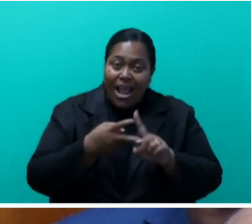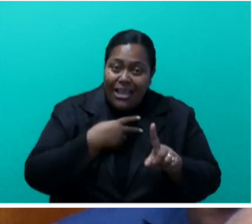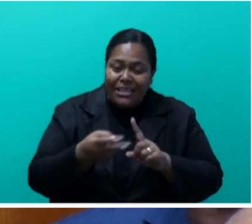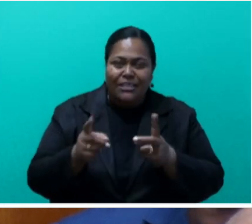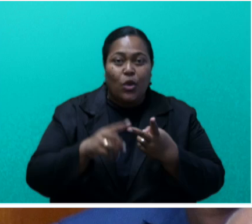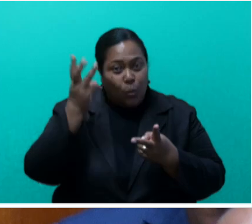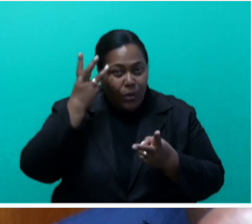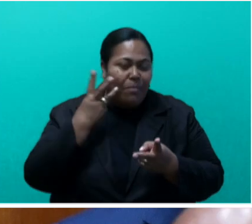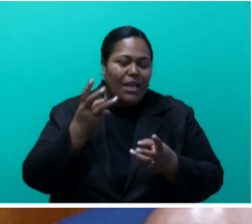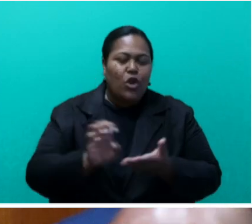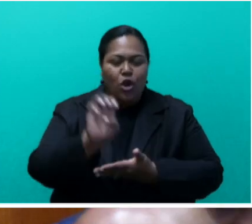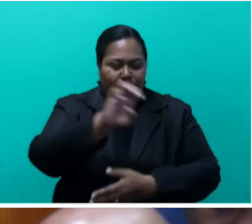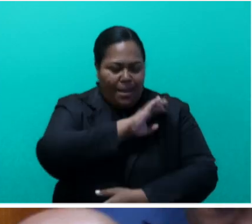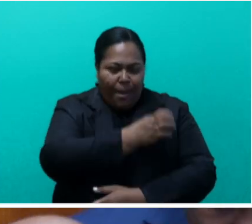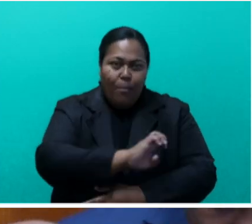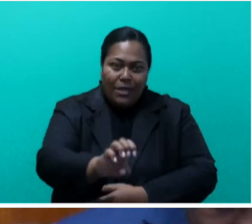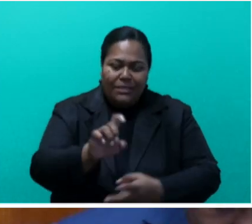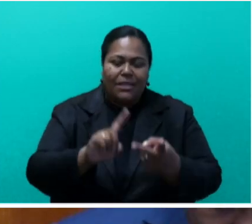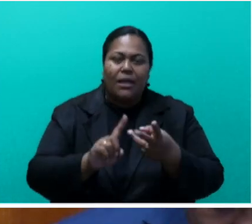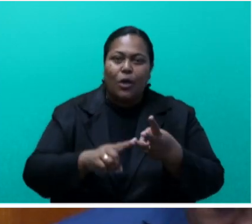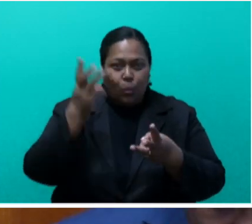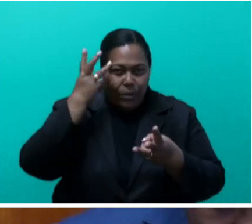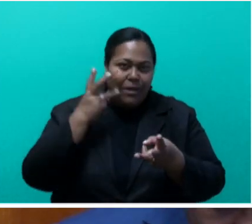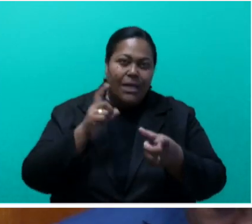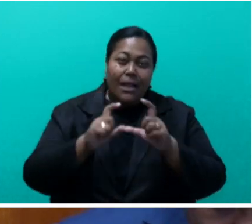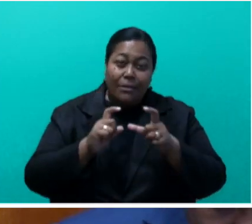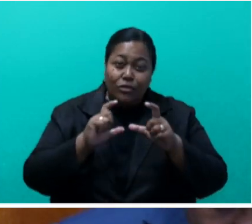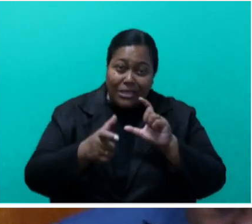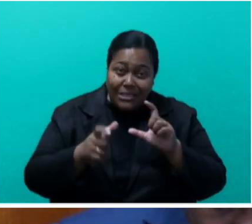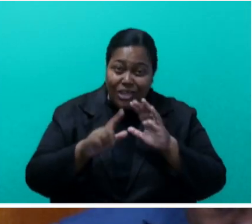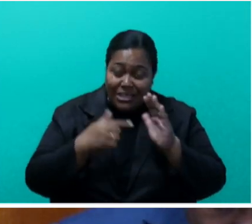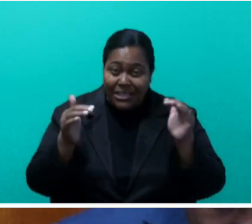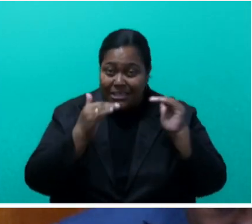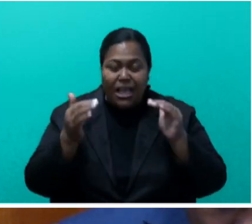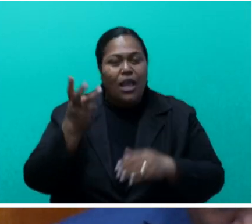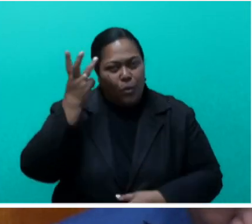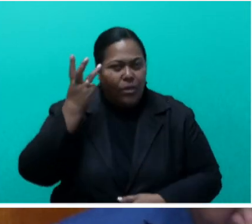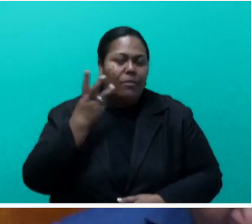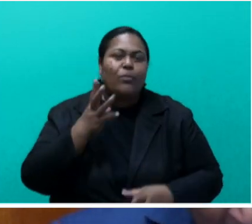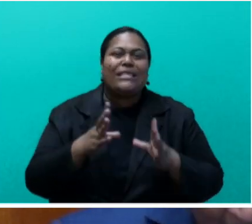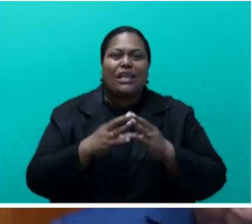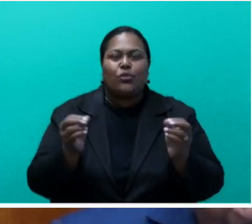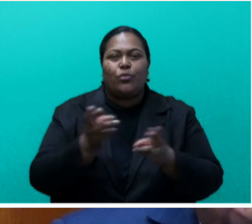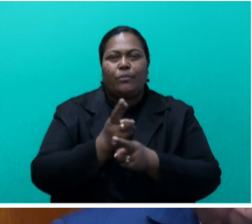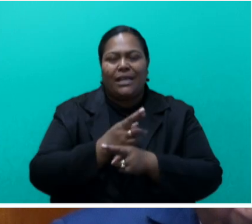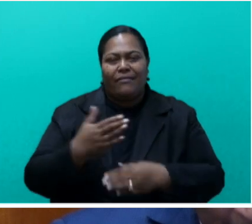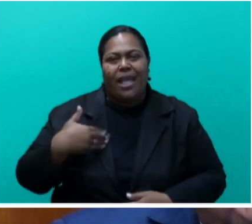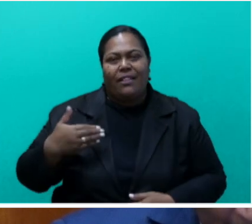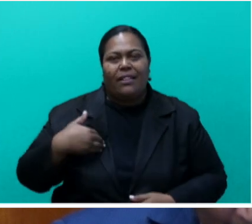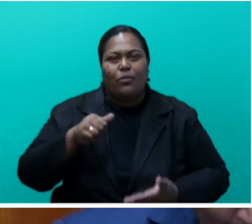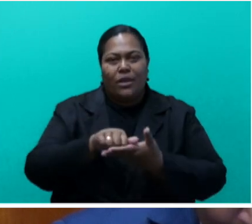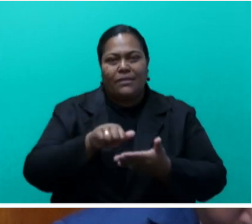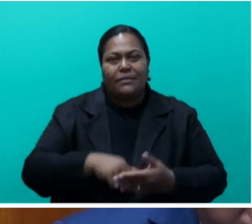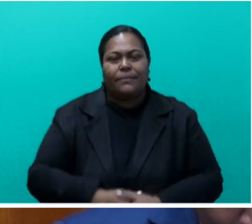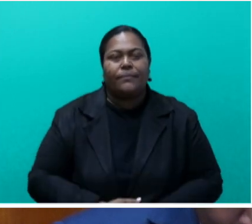empowerment, women in climate justice, and of course, women's sexual and reproductive health and rights,